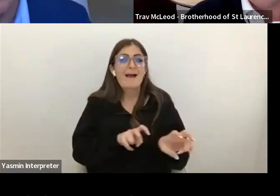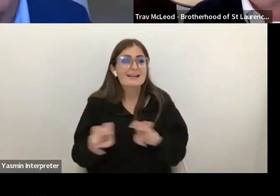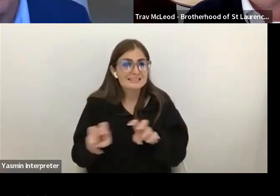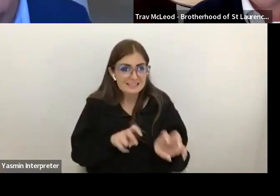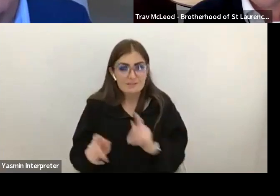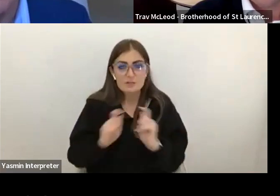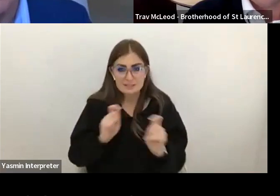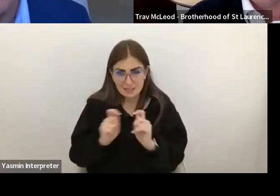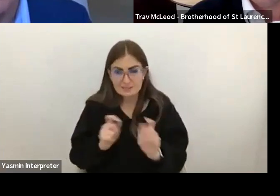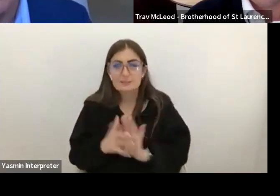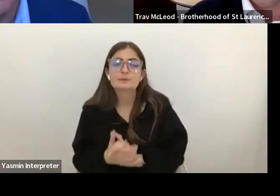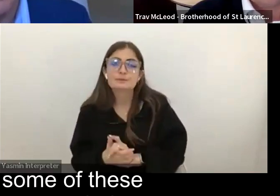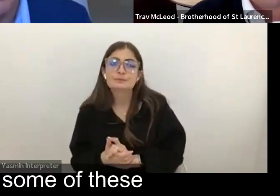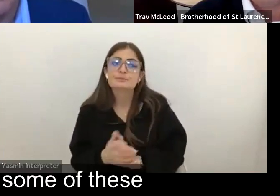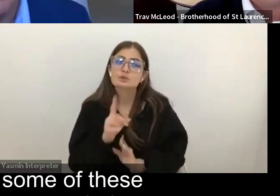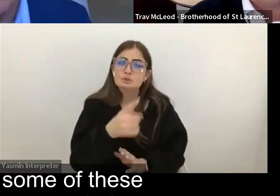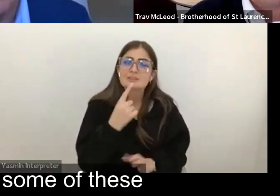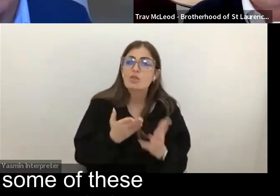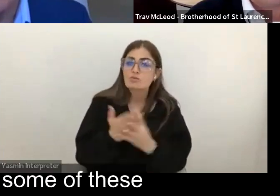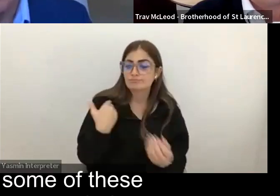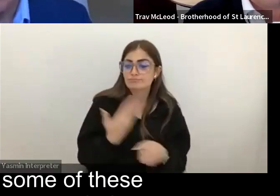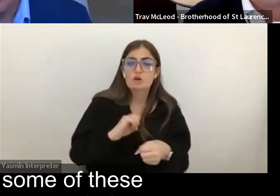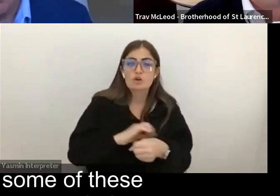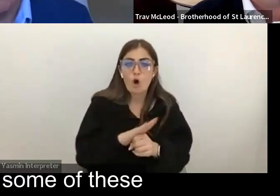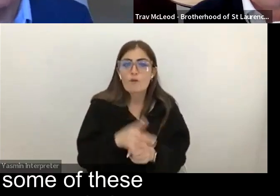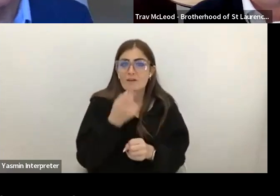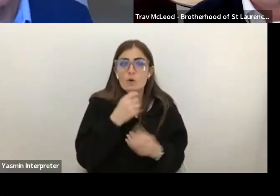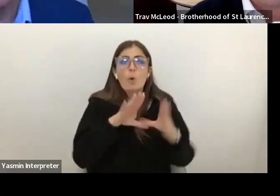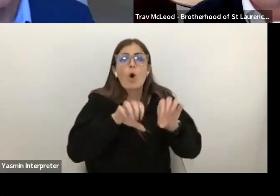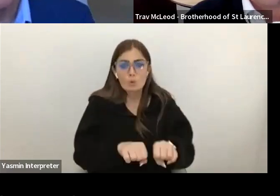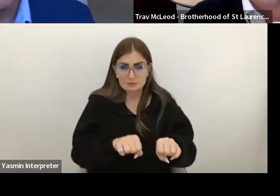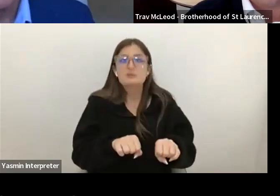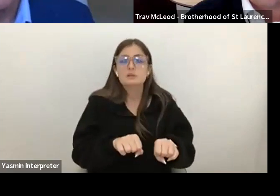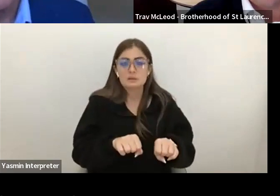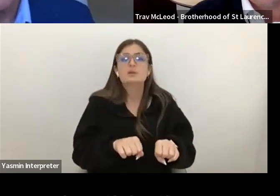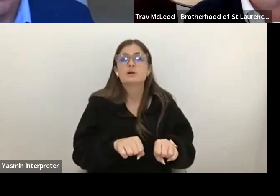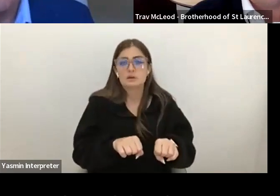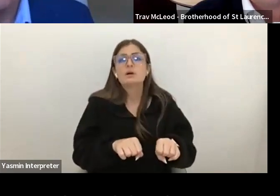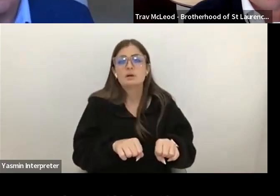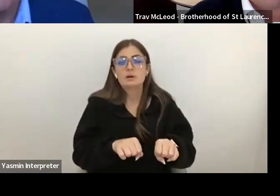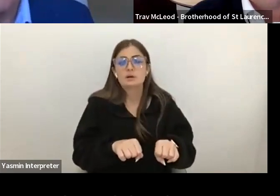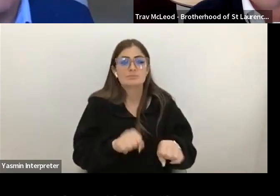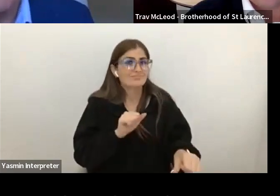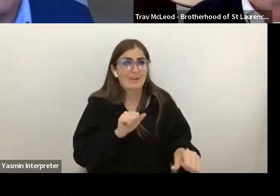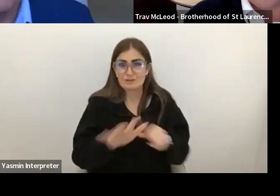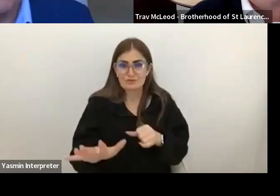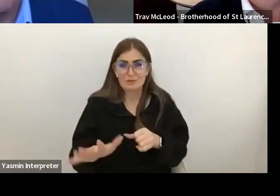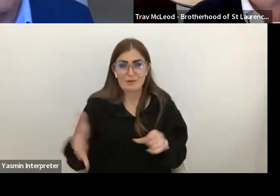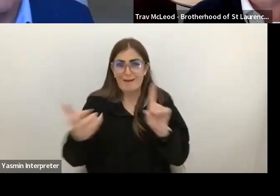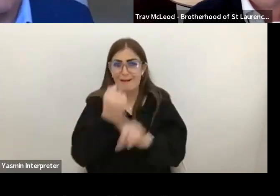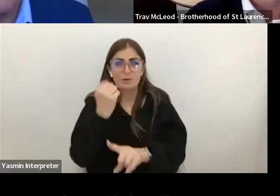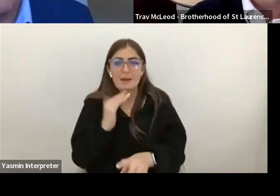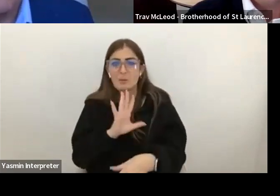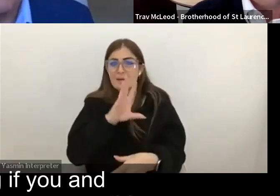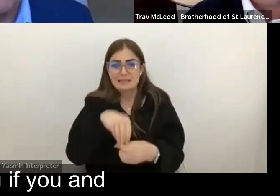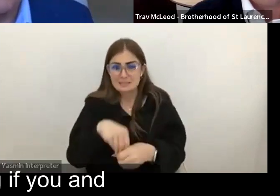you've mentioned that, you know, during COVID, some of these things were suspended and resulted in, you know, some terrific outcomes and